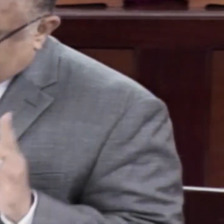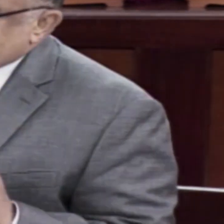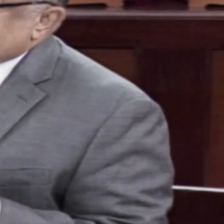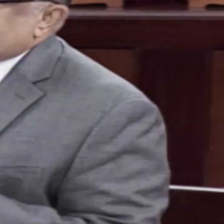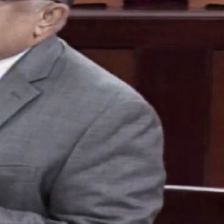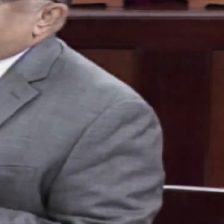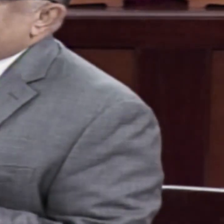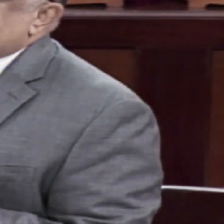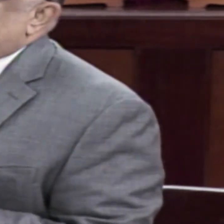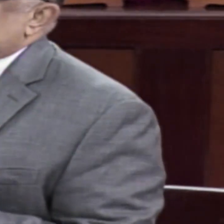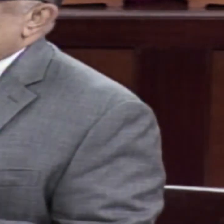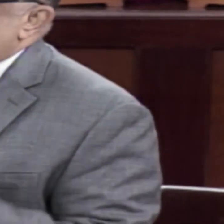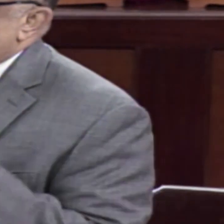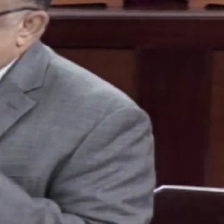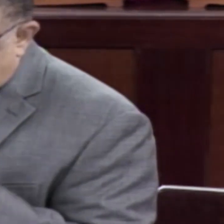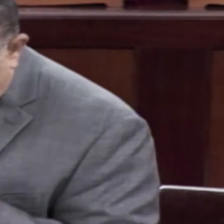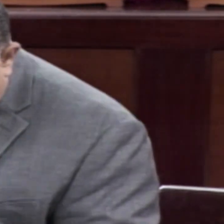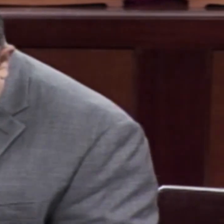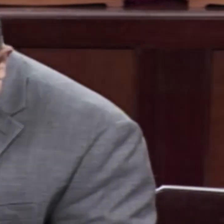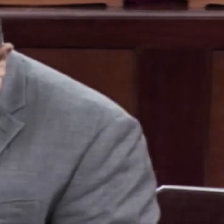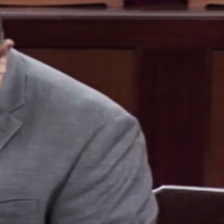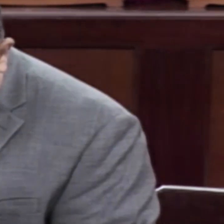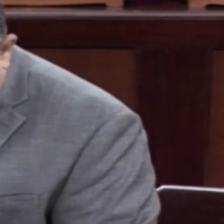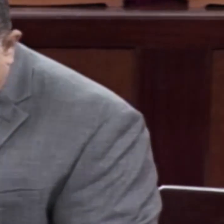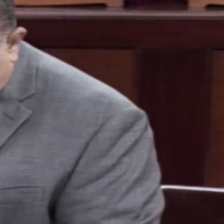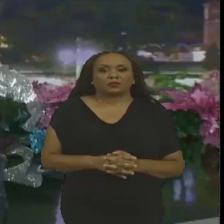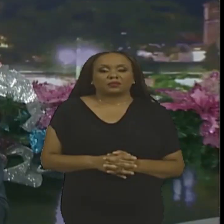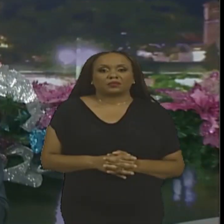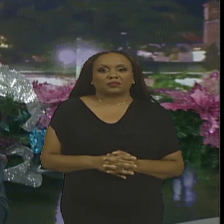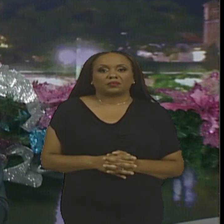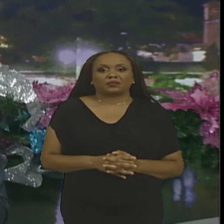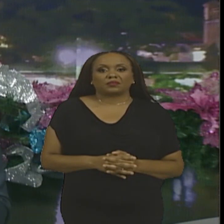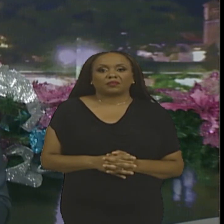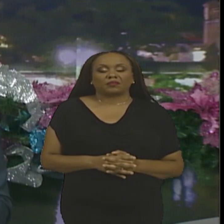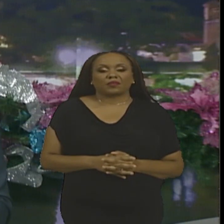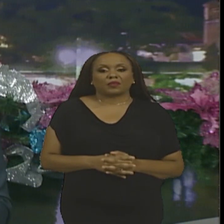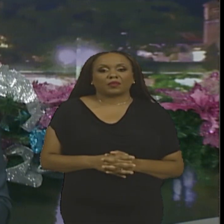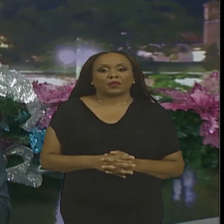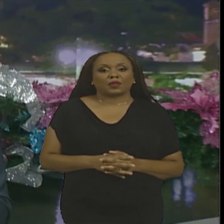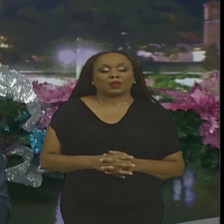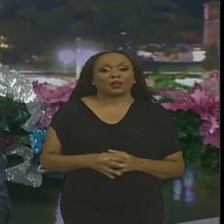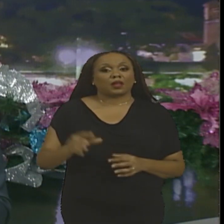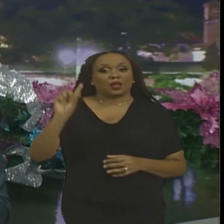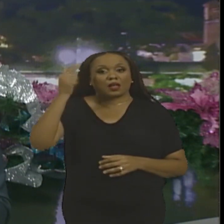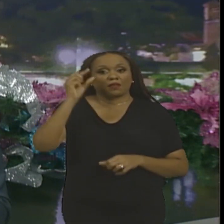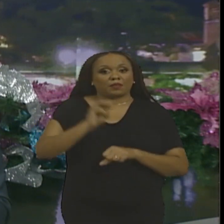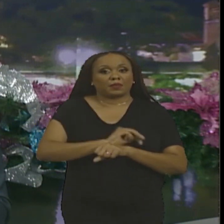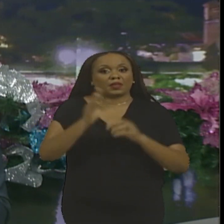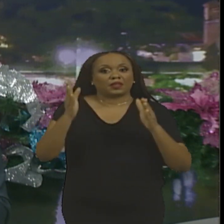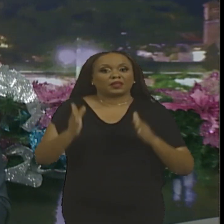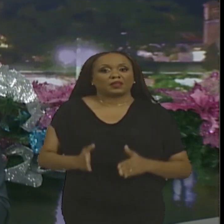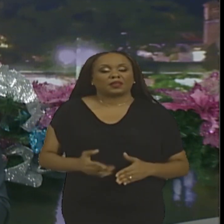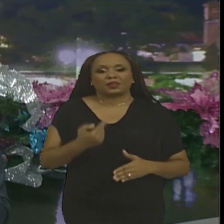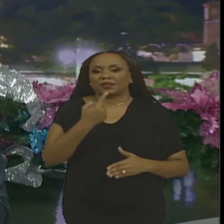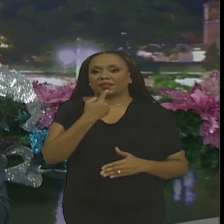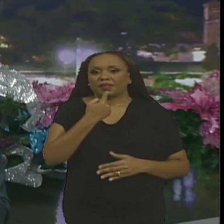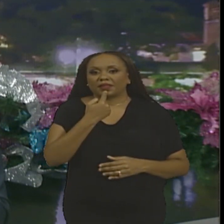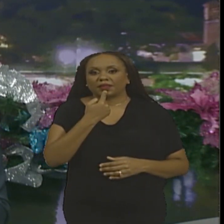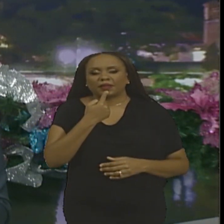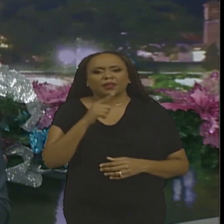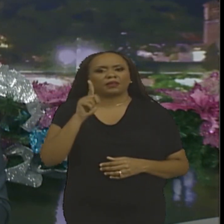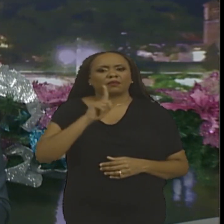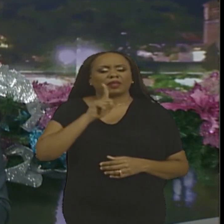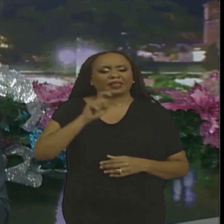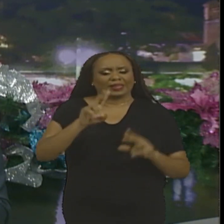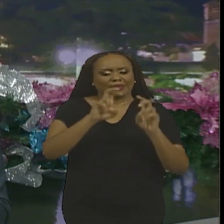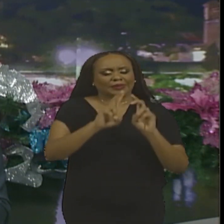no later than the 31st of December this year. A government minister says there is a need to not only look